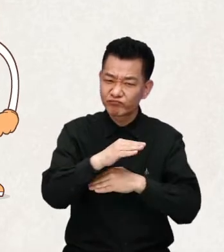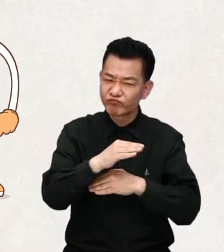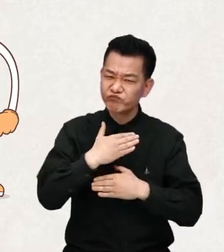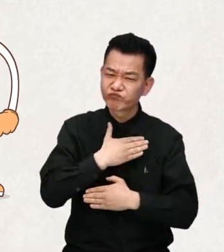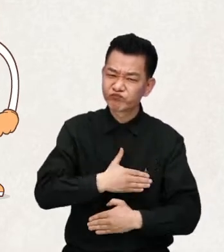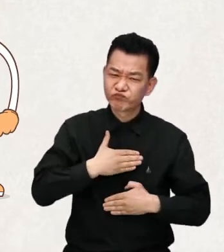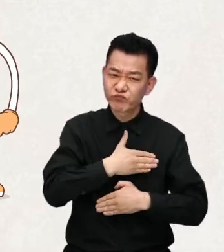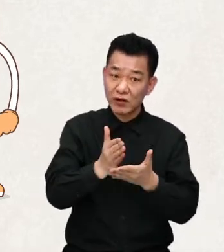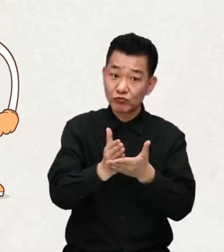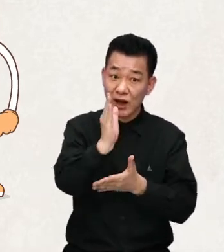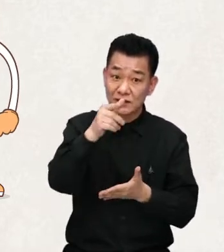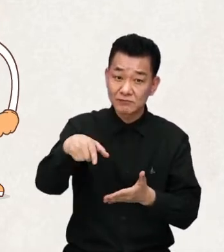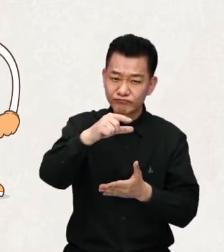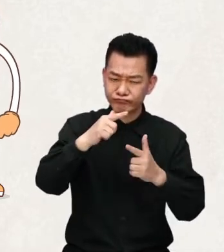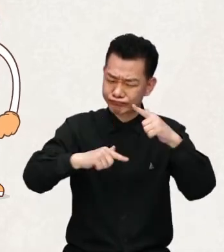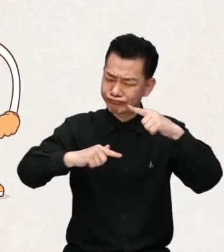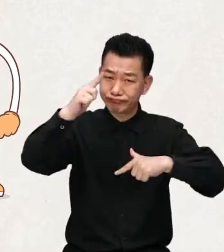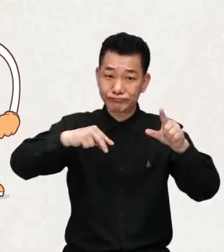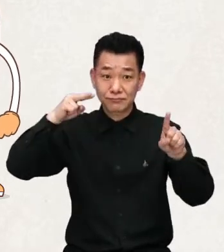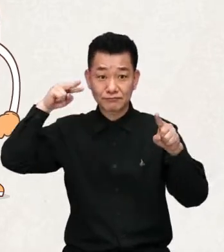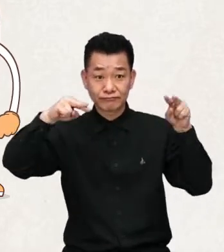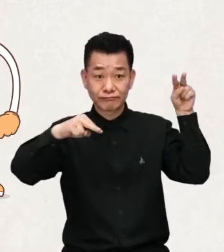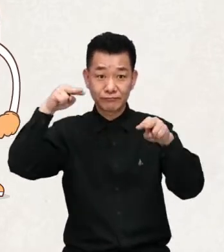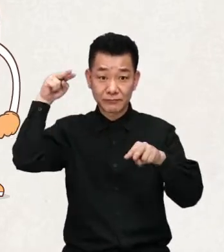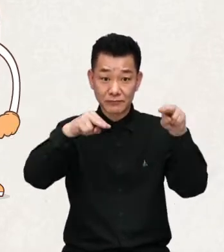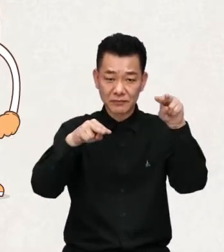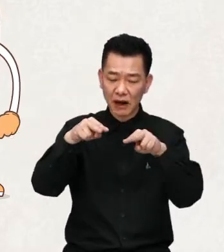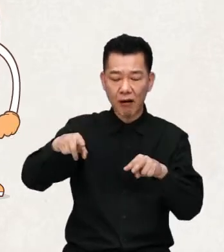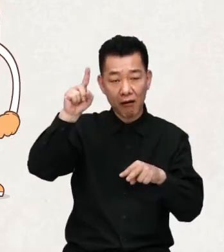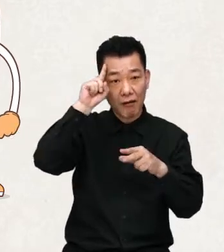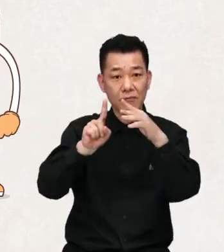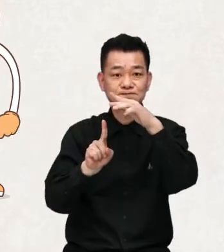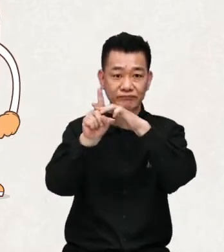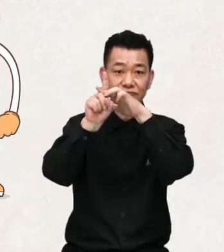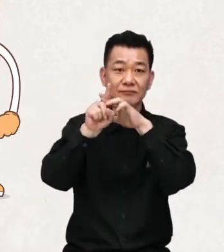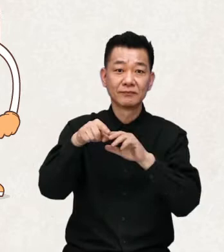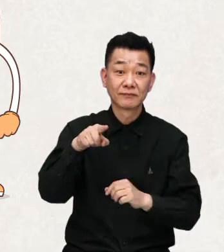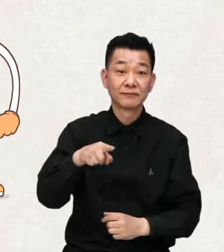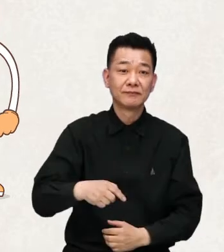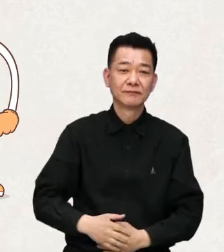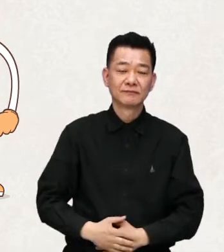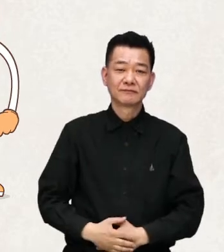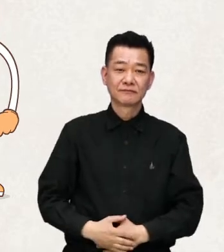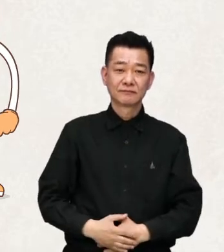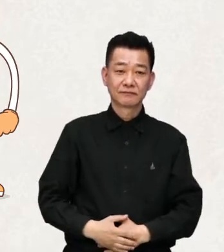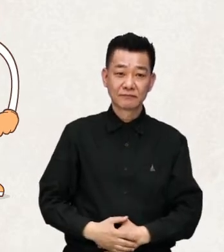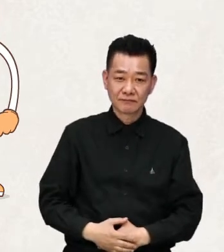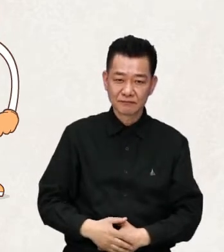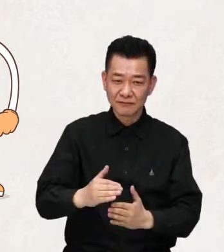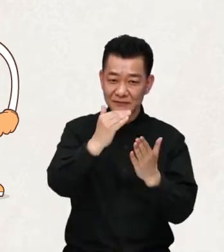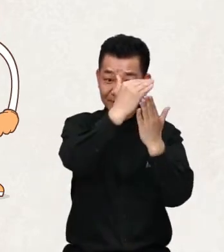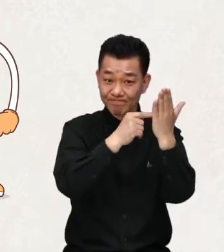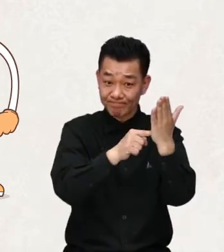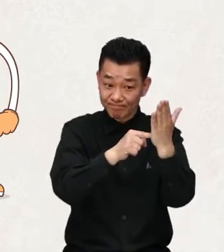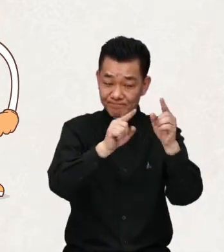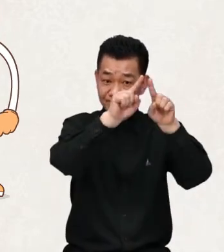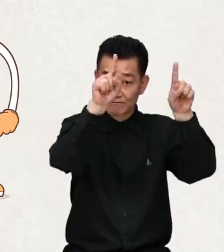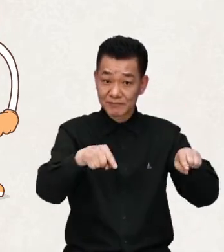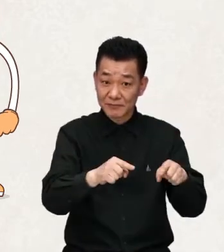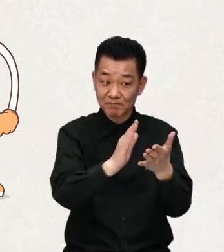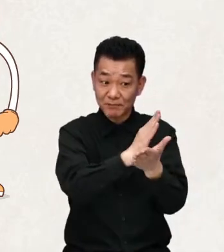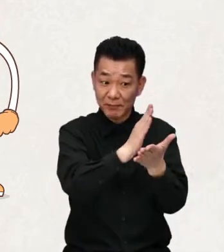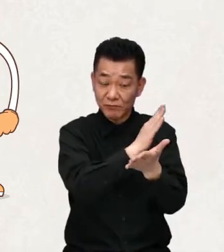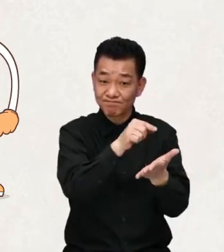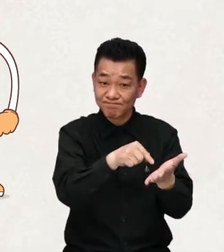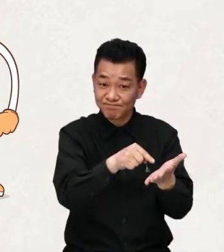really ensuring the inalienable rights of persons with disabilities through various perspectives. And I wish we live in a